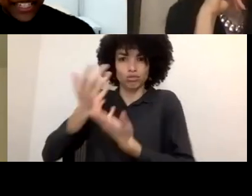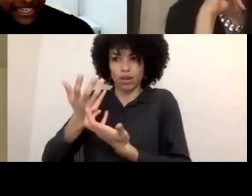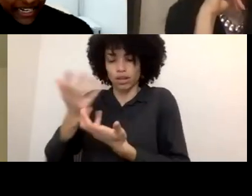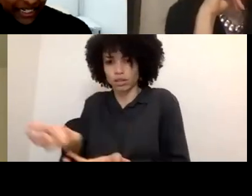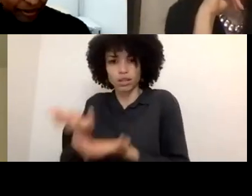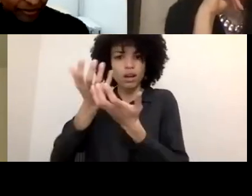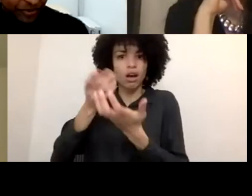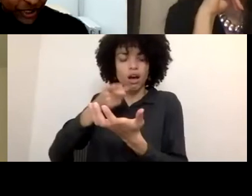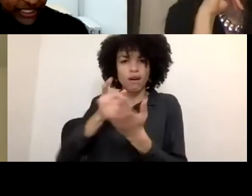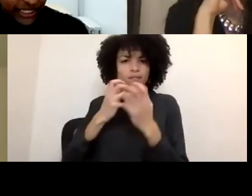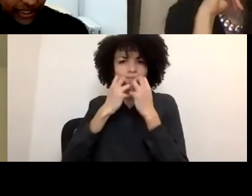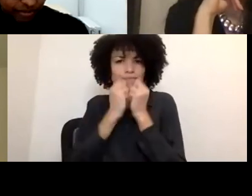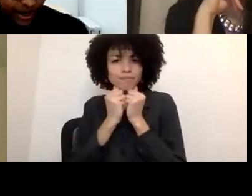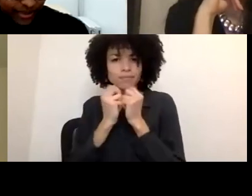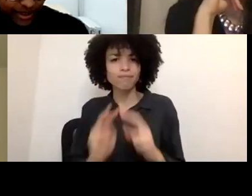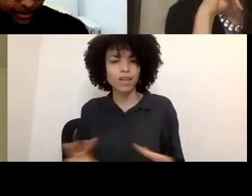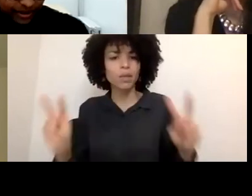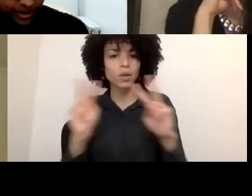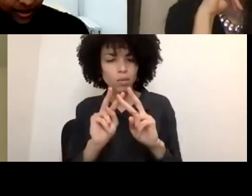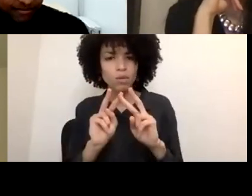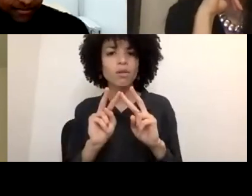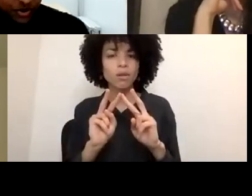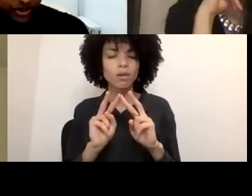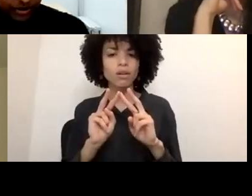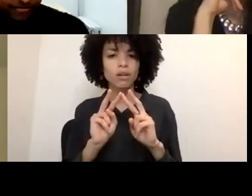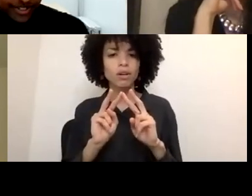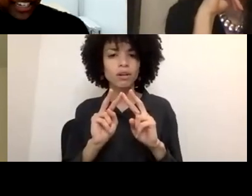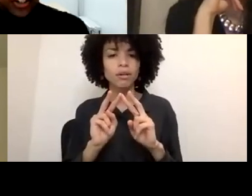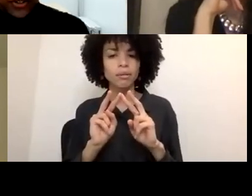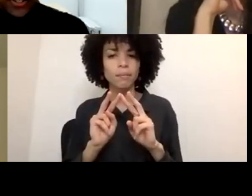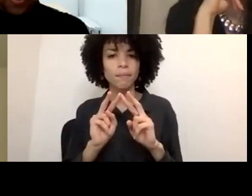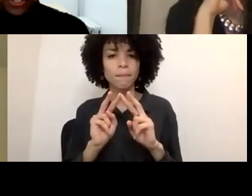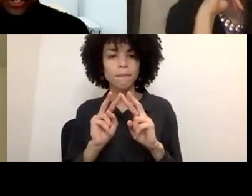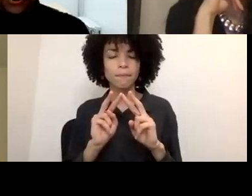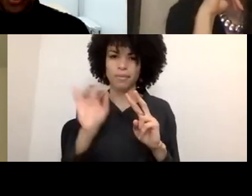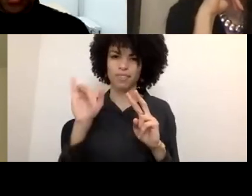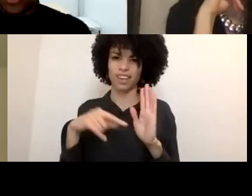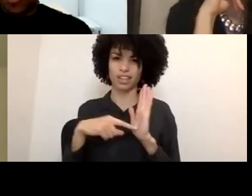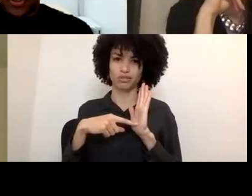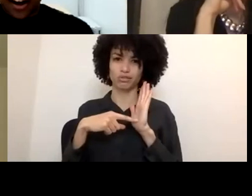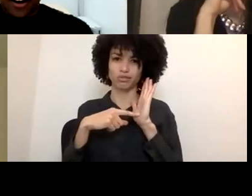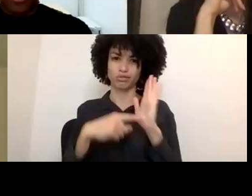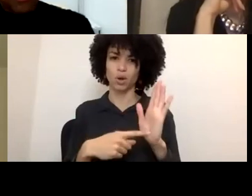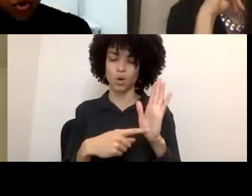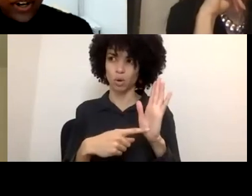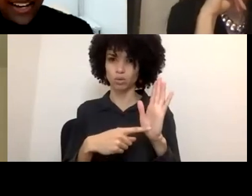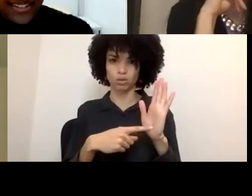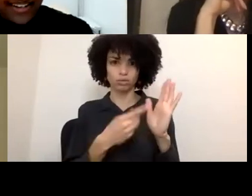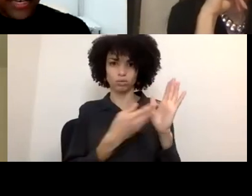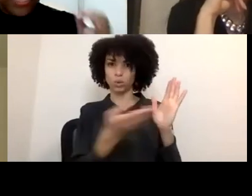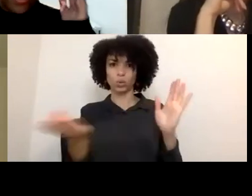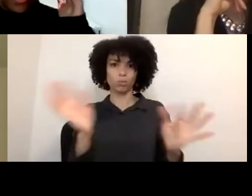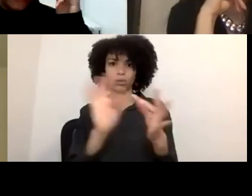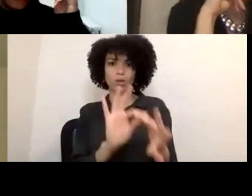valuable really, I think, sort of signals, you belong, or it